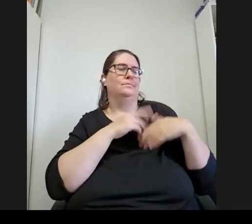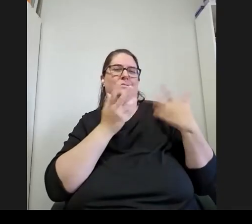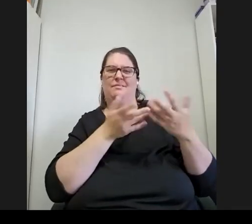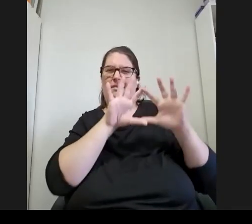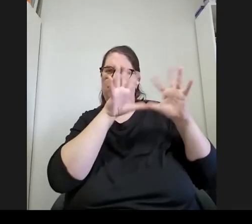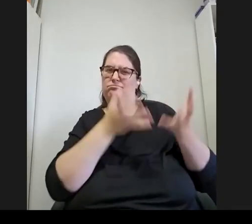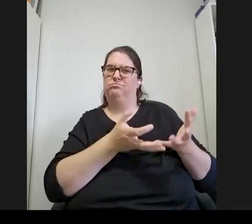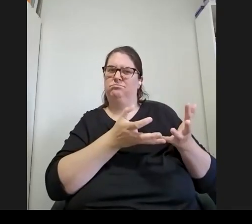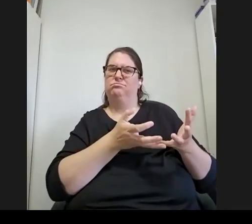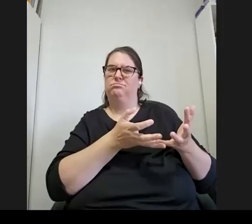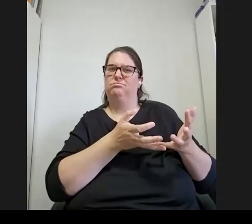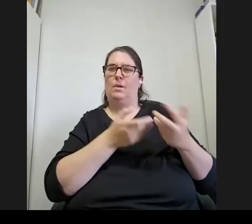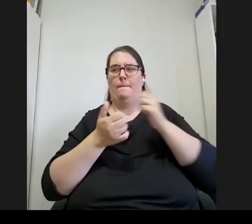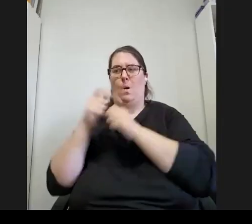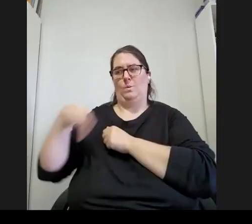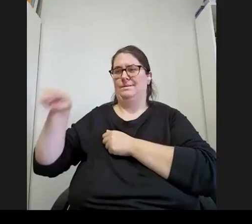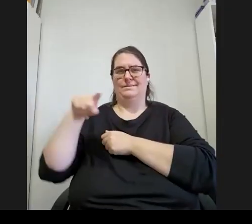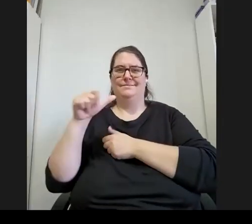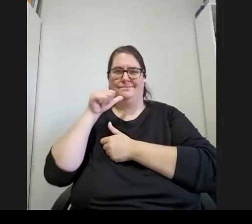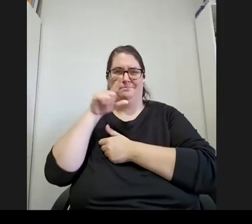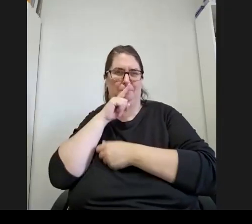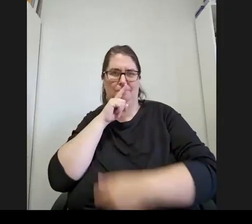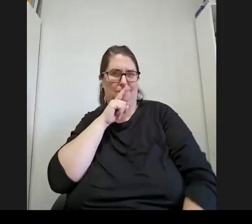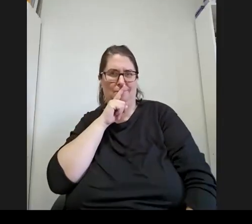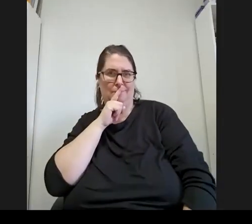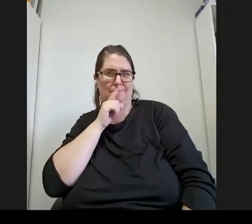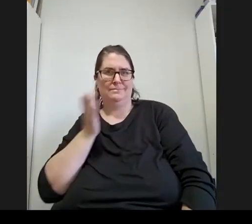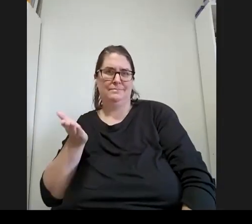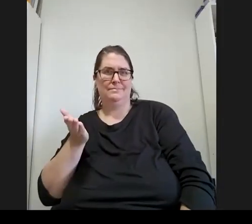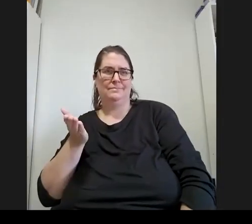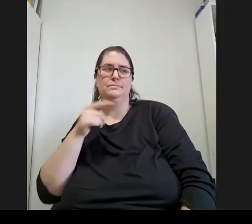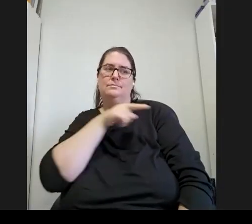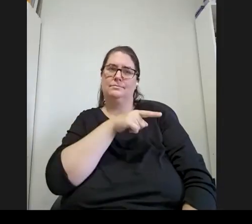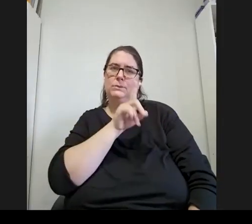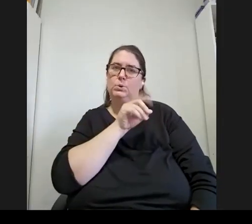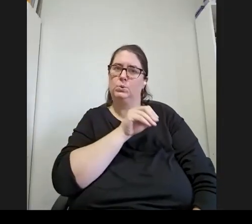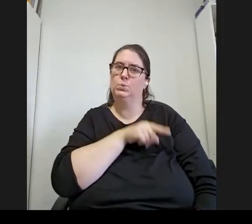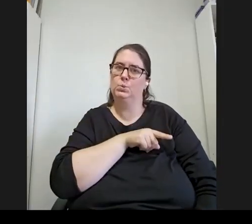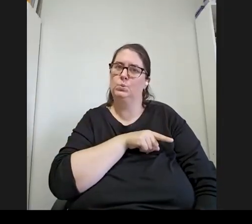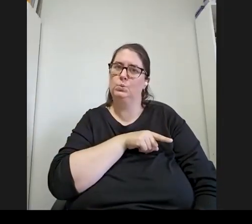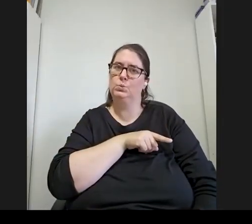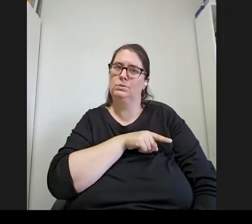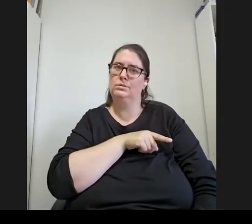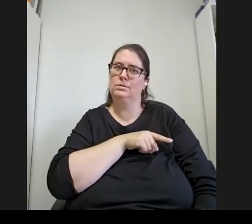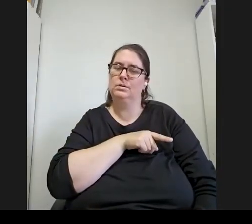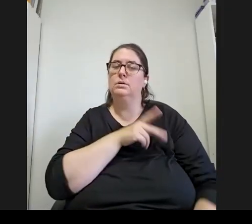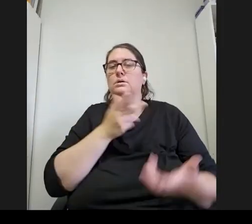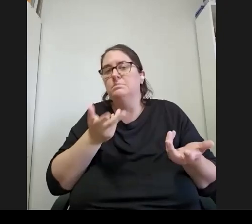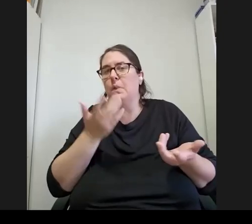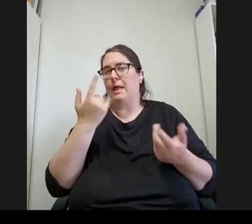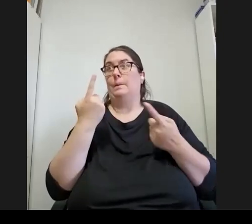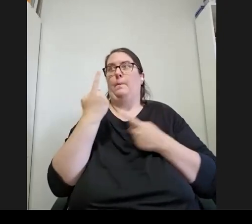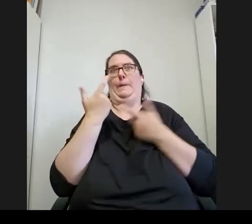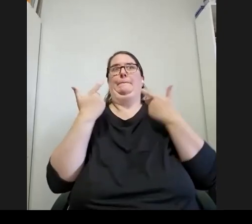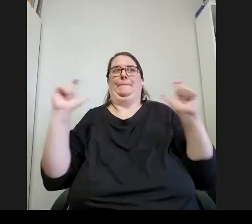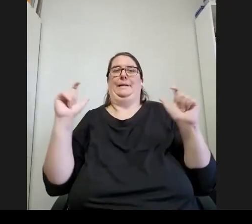risk assessment tools do not go into that side of things, and RISA does that. And that's probably one of the biggest